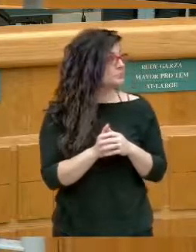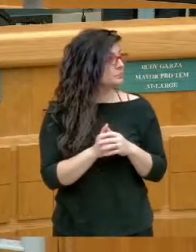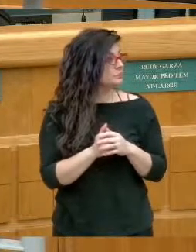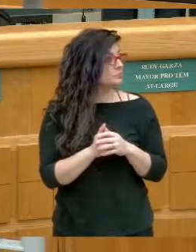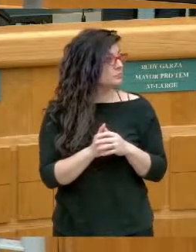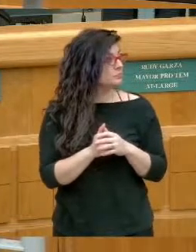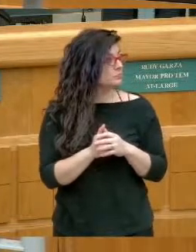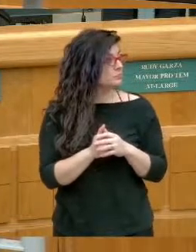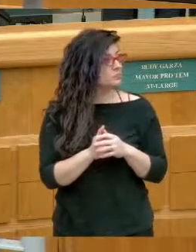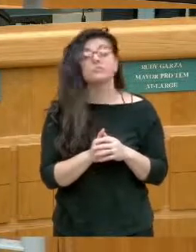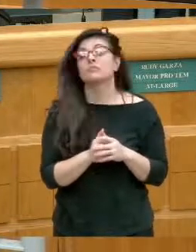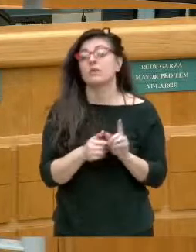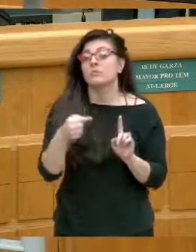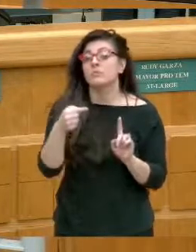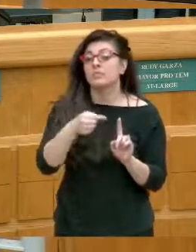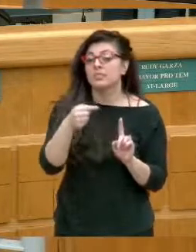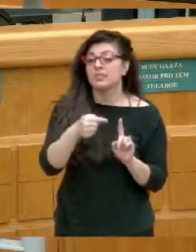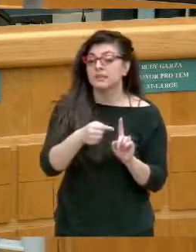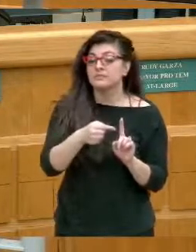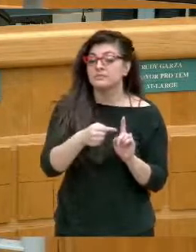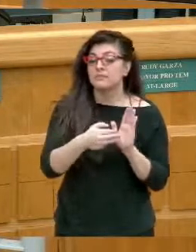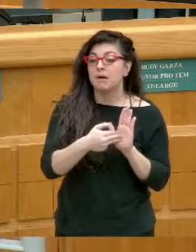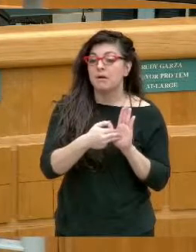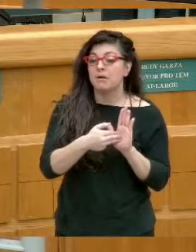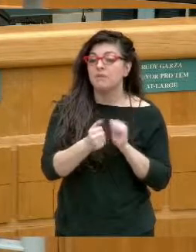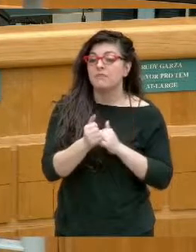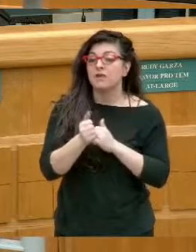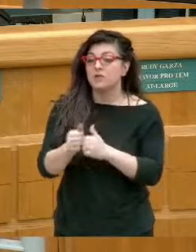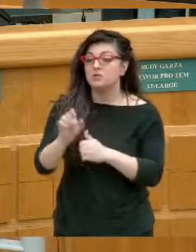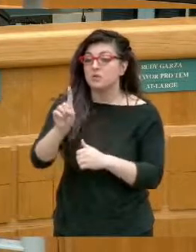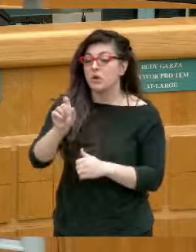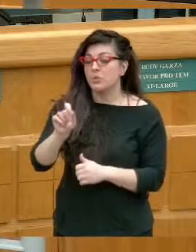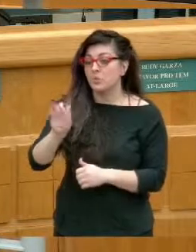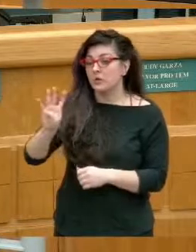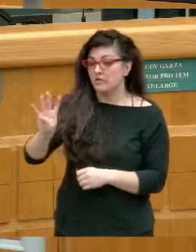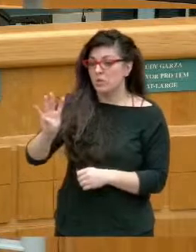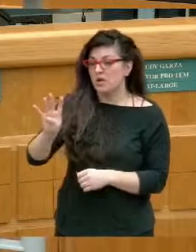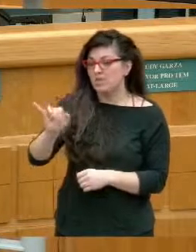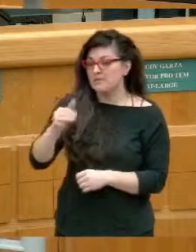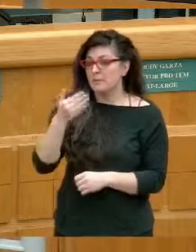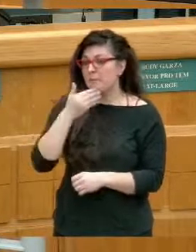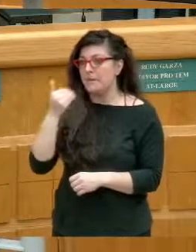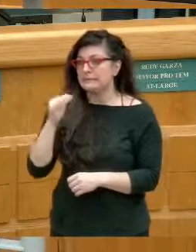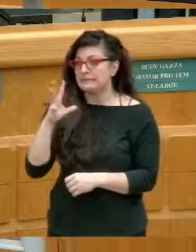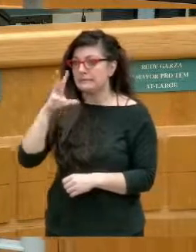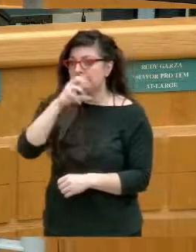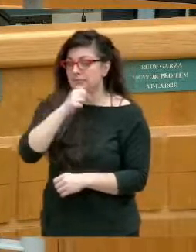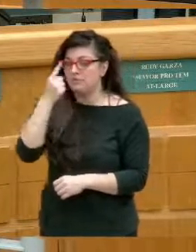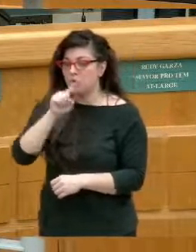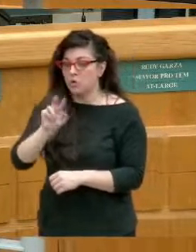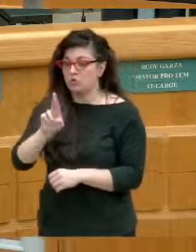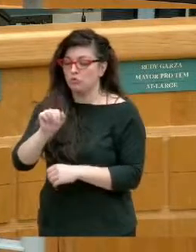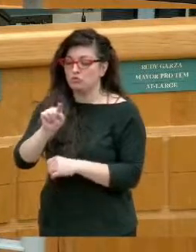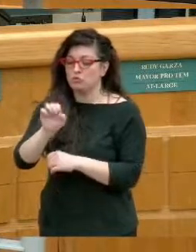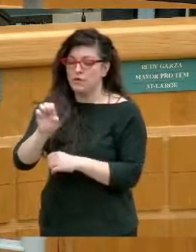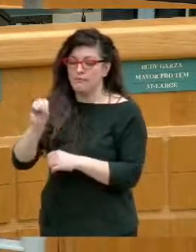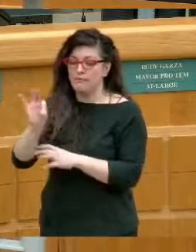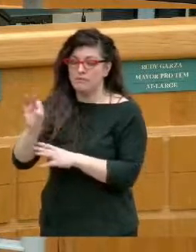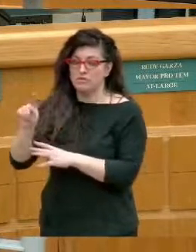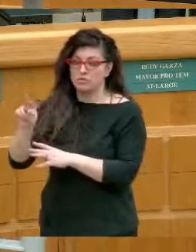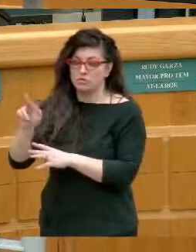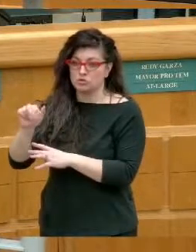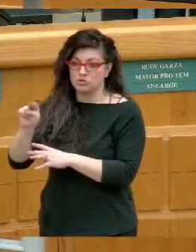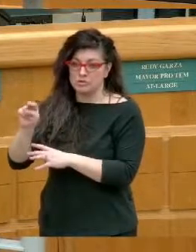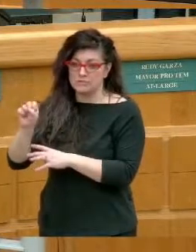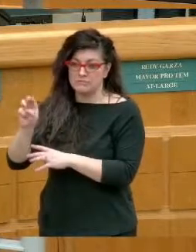But this is the model parameterized off of the 1.4, which is the best estimate of the rate of transmission in the coastal bend area right now.